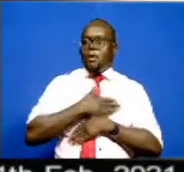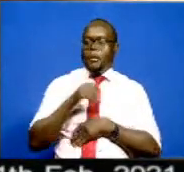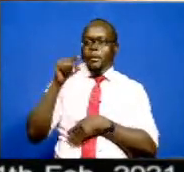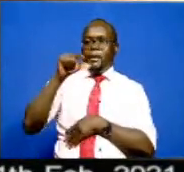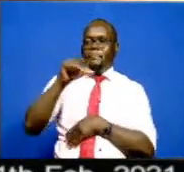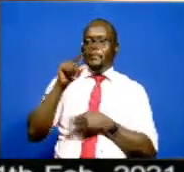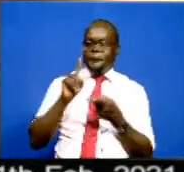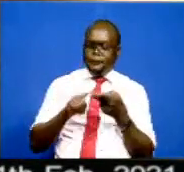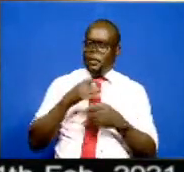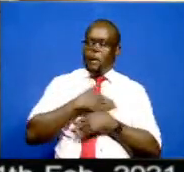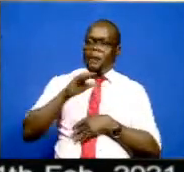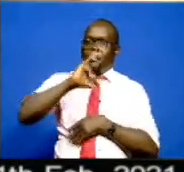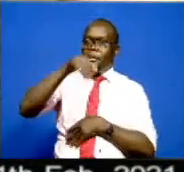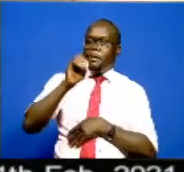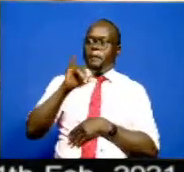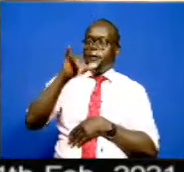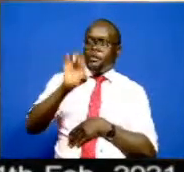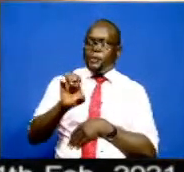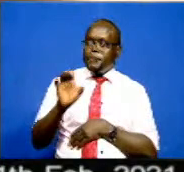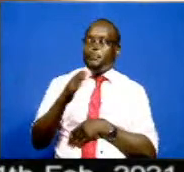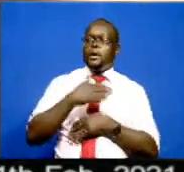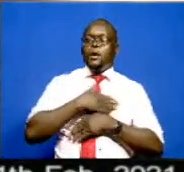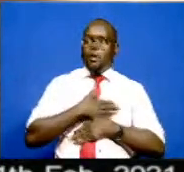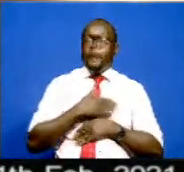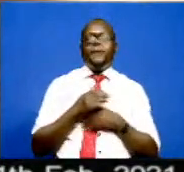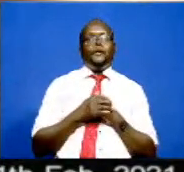MP. The Honorable Joyce Emanicol, MP. The Honorable